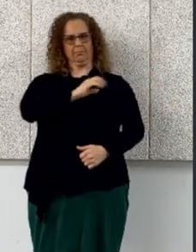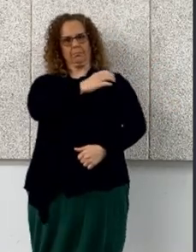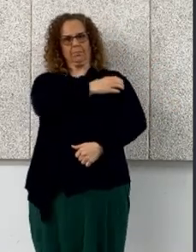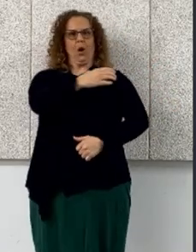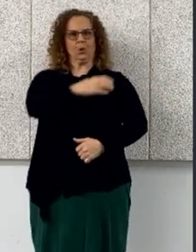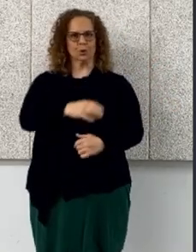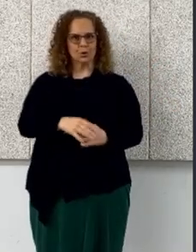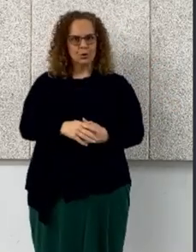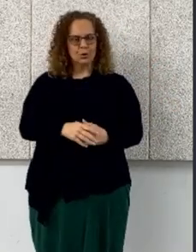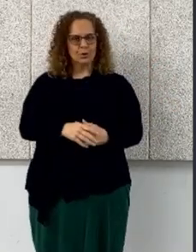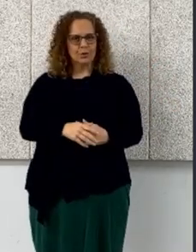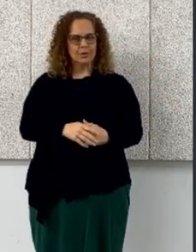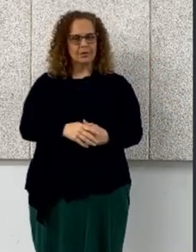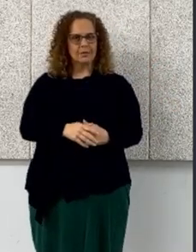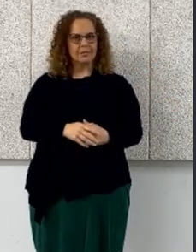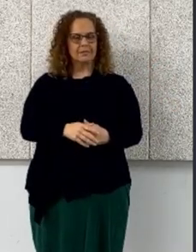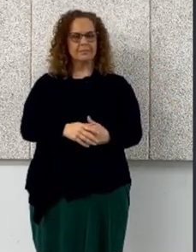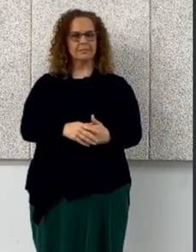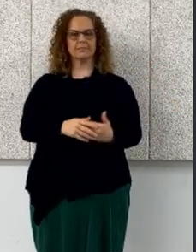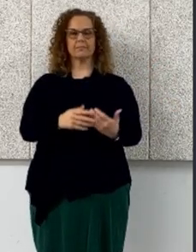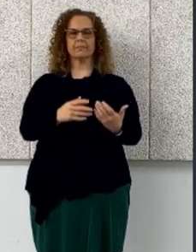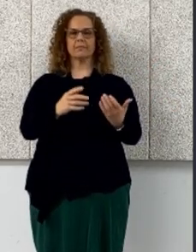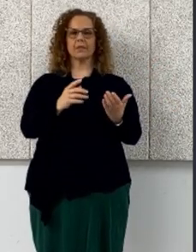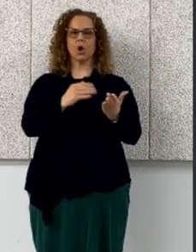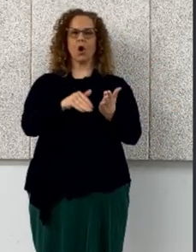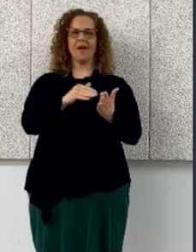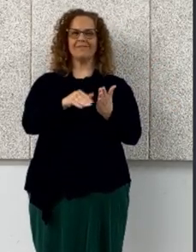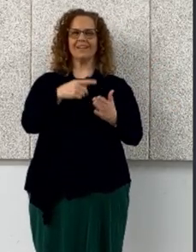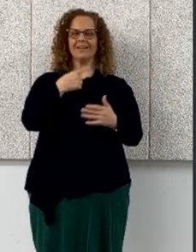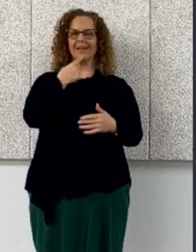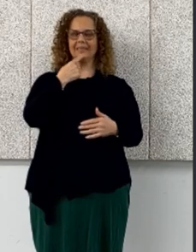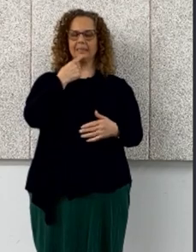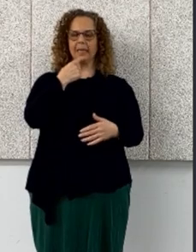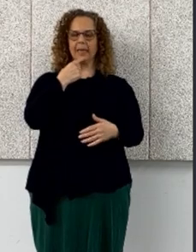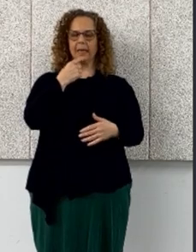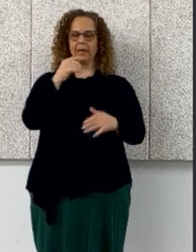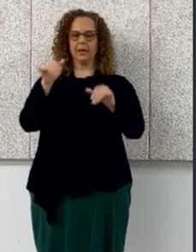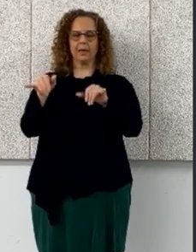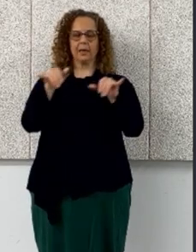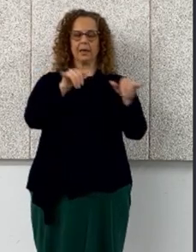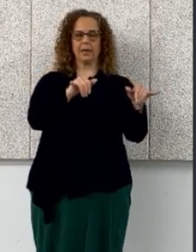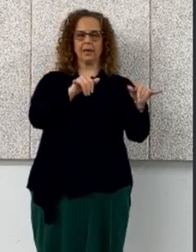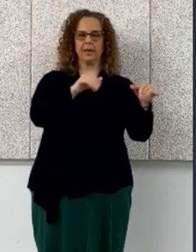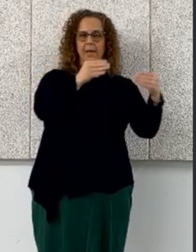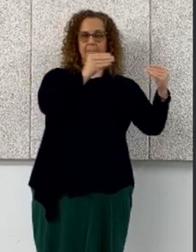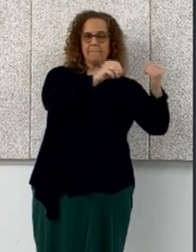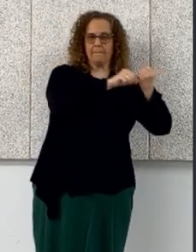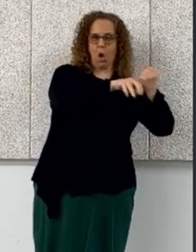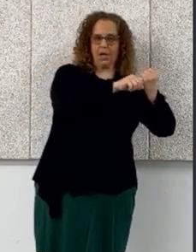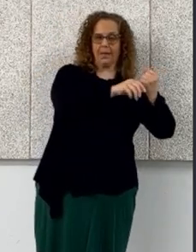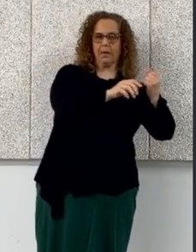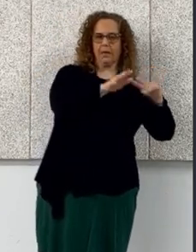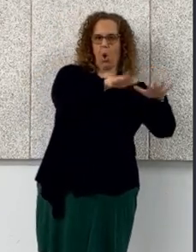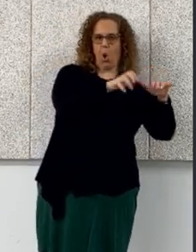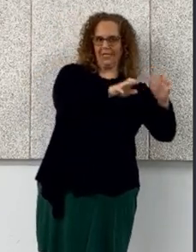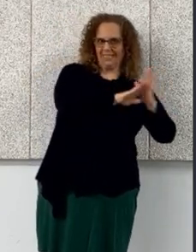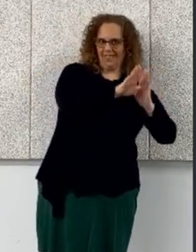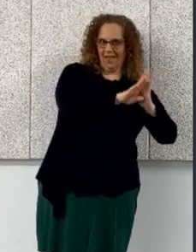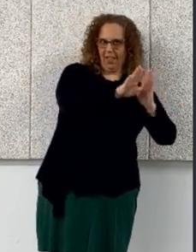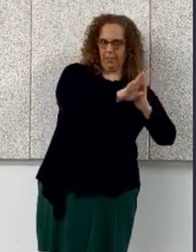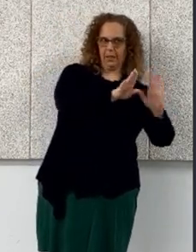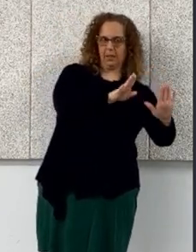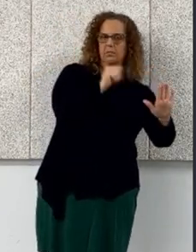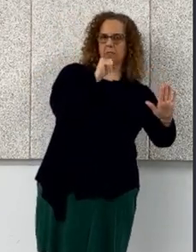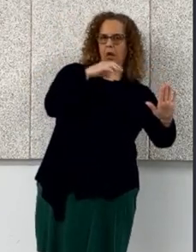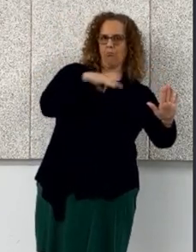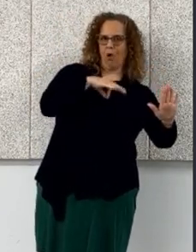if and I often use the analogy between market, you know, marketing and audience development, which is very much from the